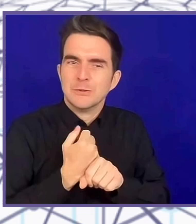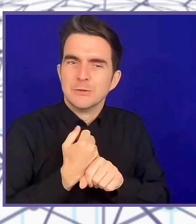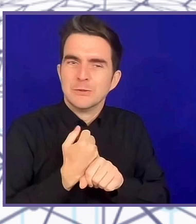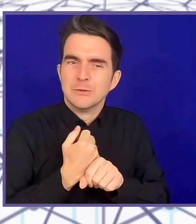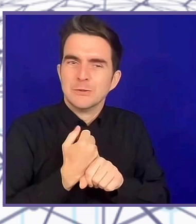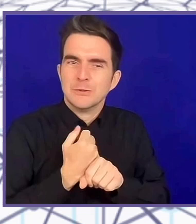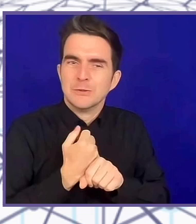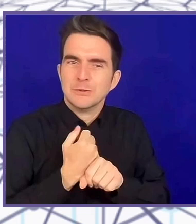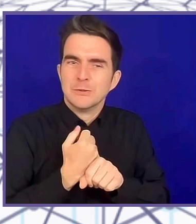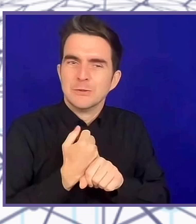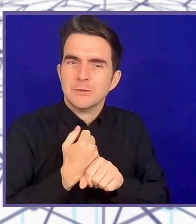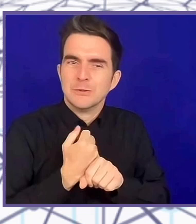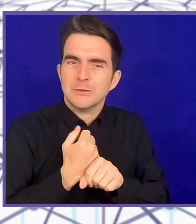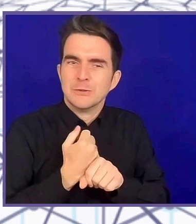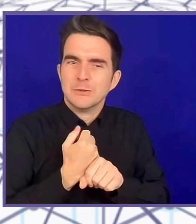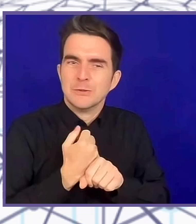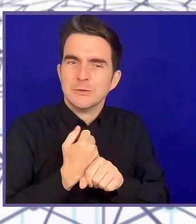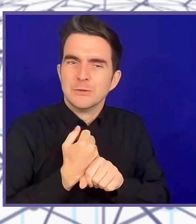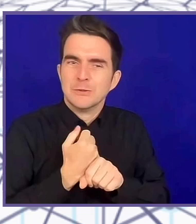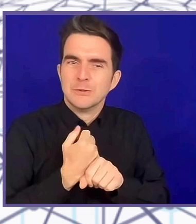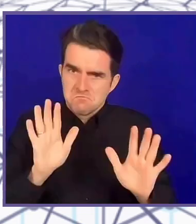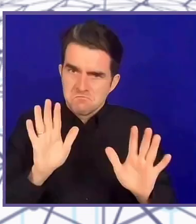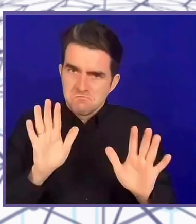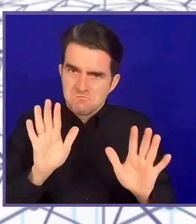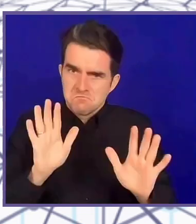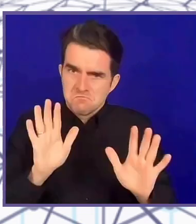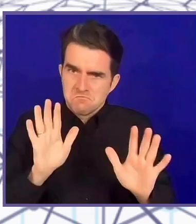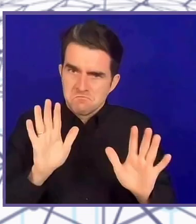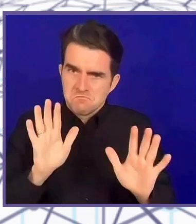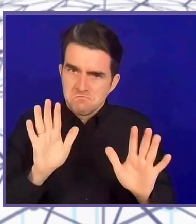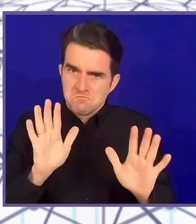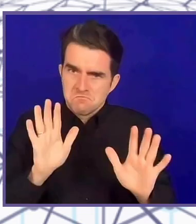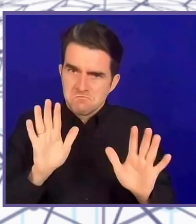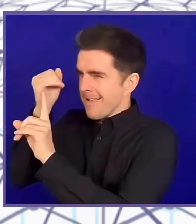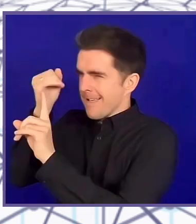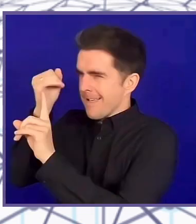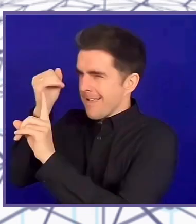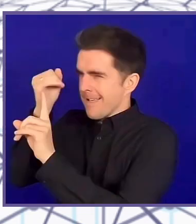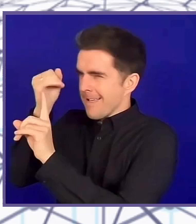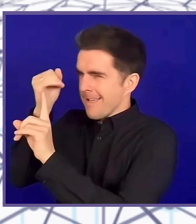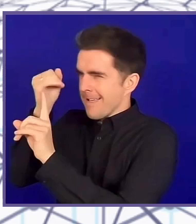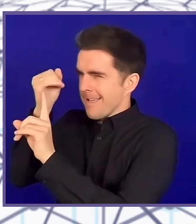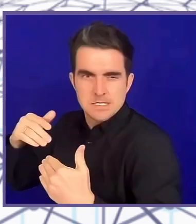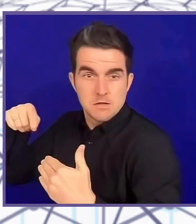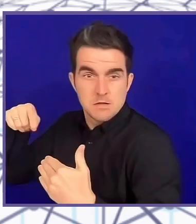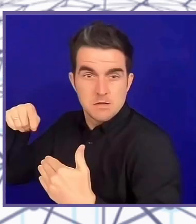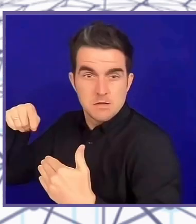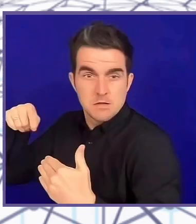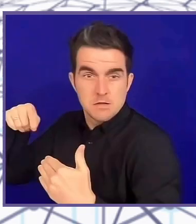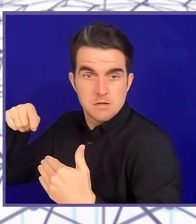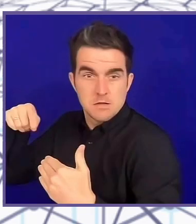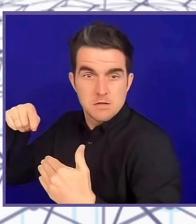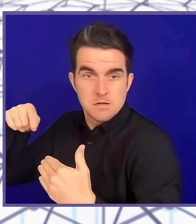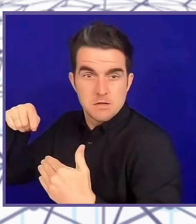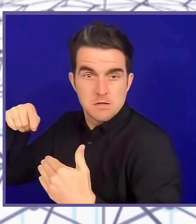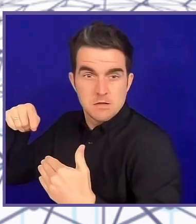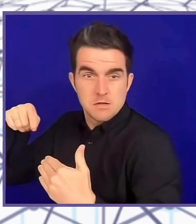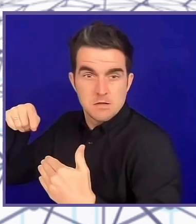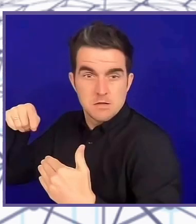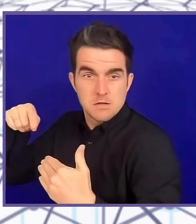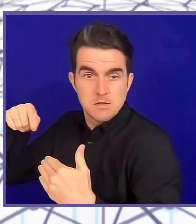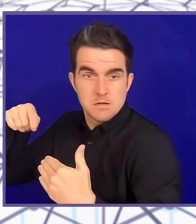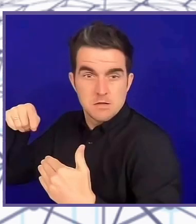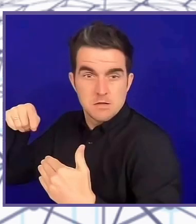Now, what could be an inspiring objective for us to have? An inspiring objective for